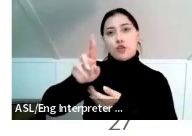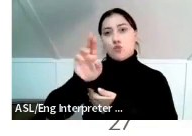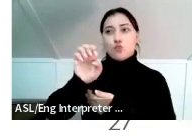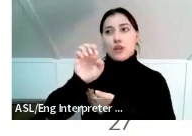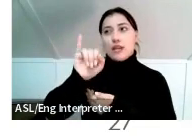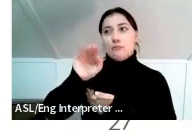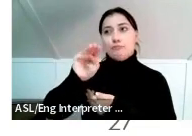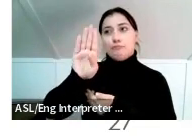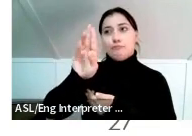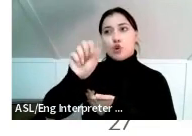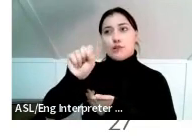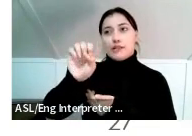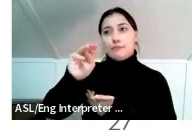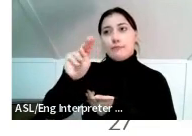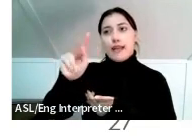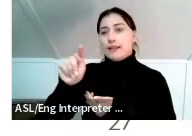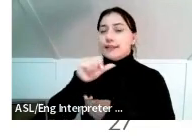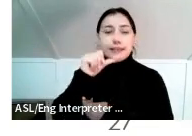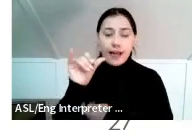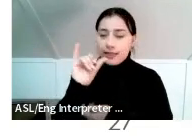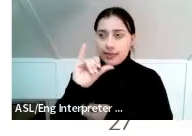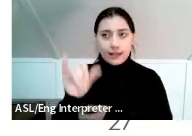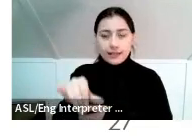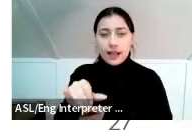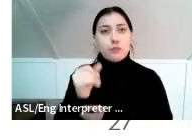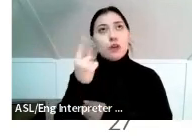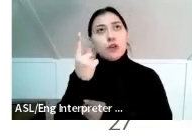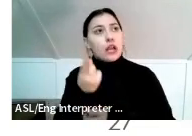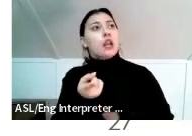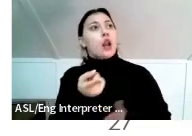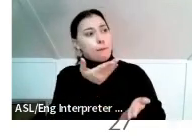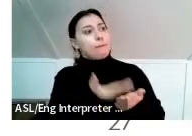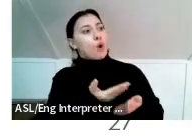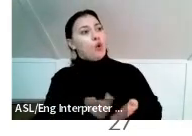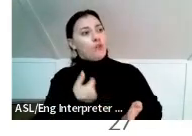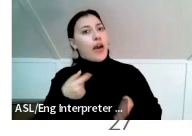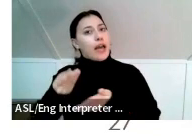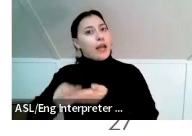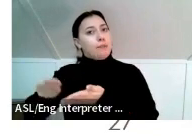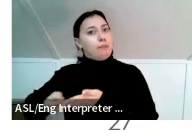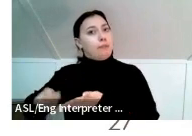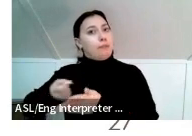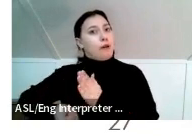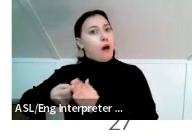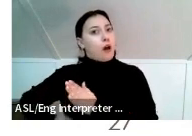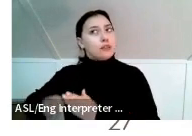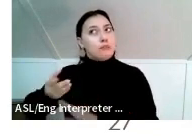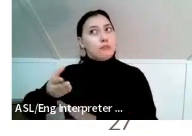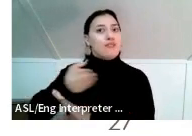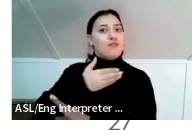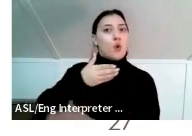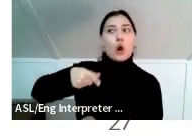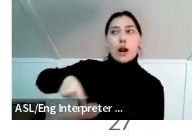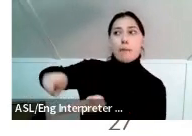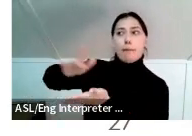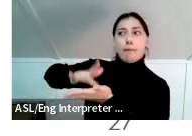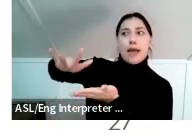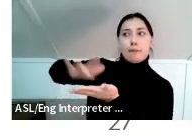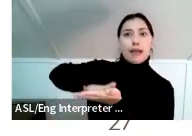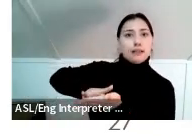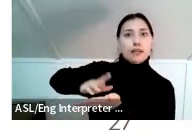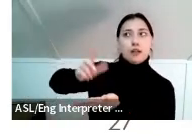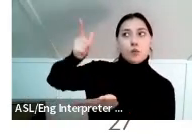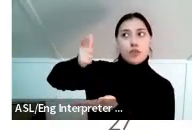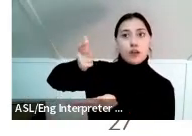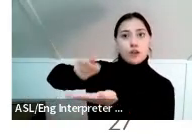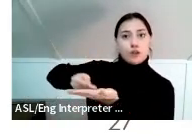provide, you know, verification of expenses before you get your grant payment, that is not true in this